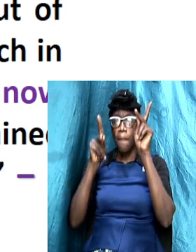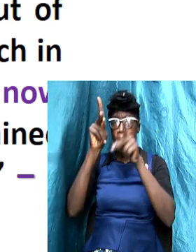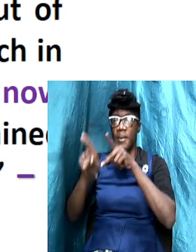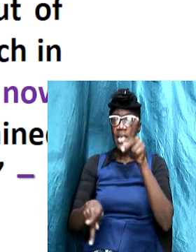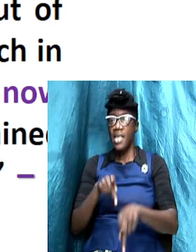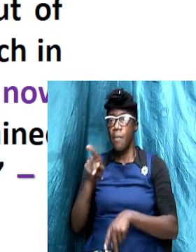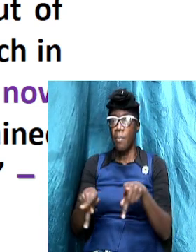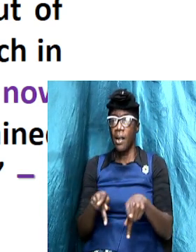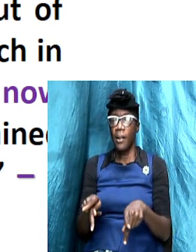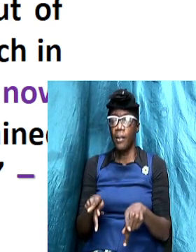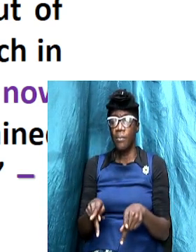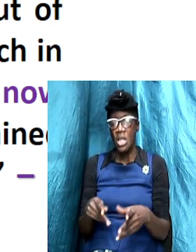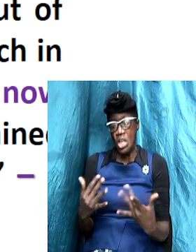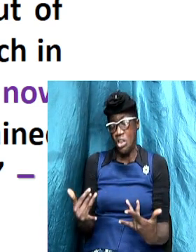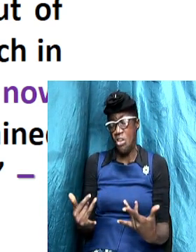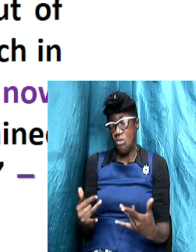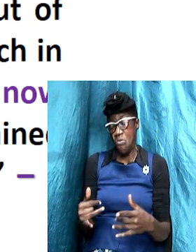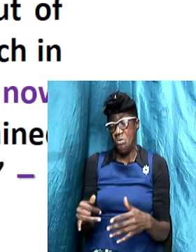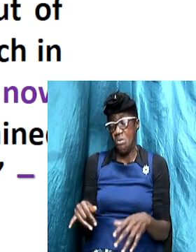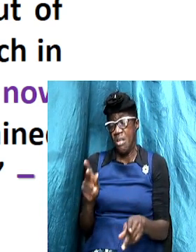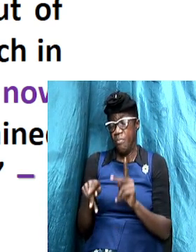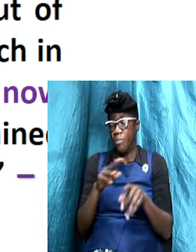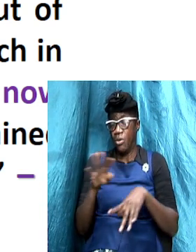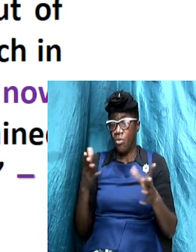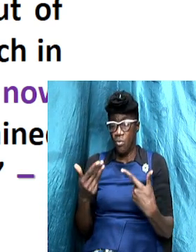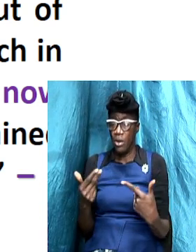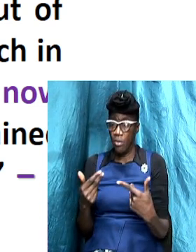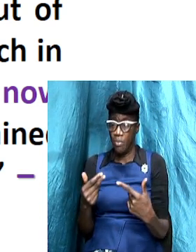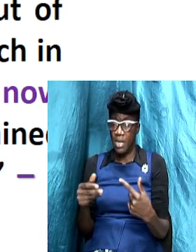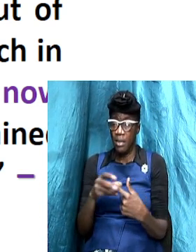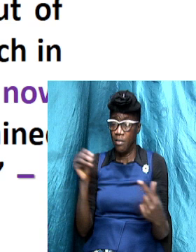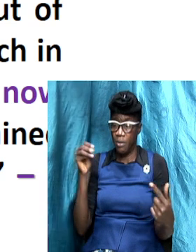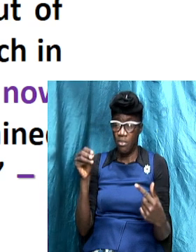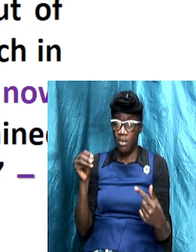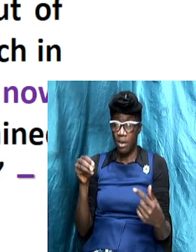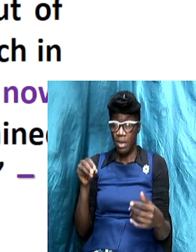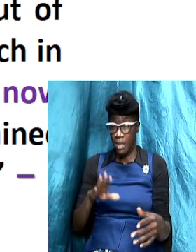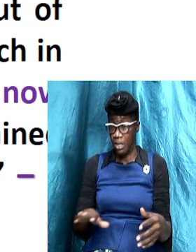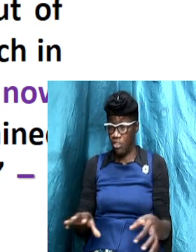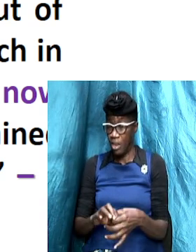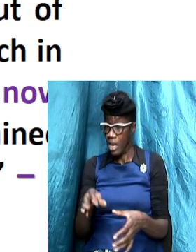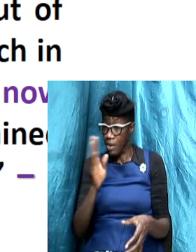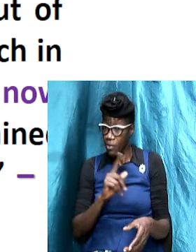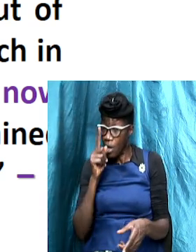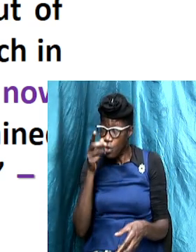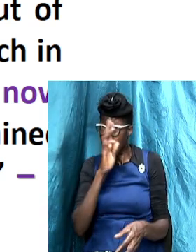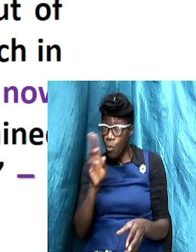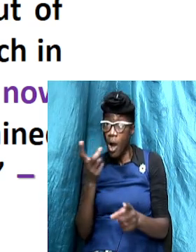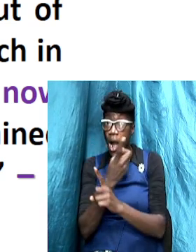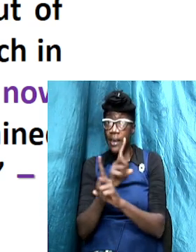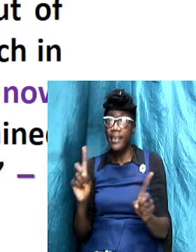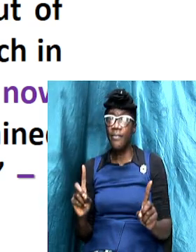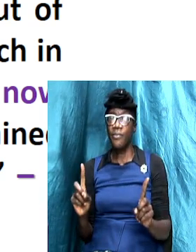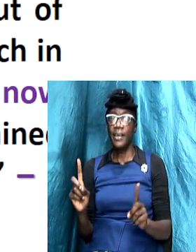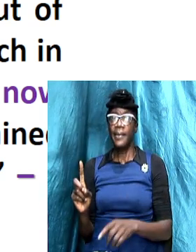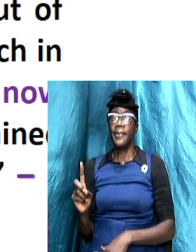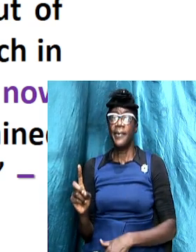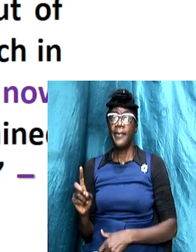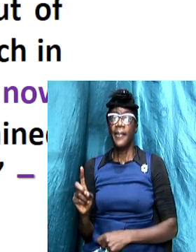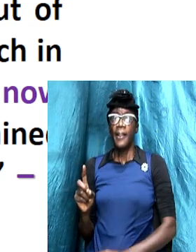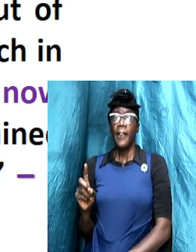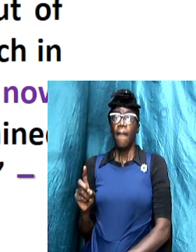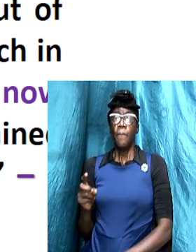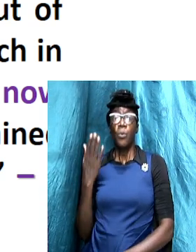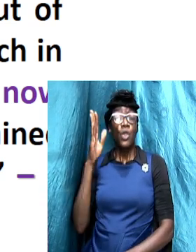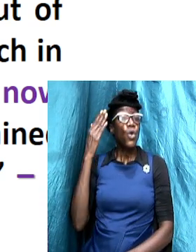know, nowadays people don't want to be peculiar anymore. But trust me, as a child of God, you are different. And trust me, you will